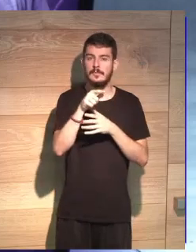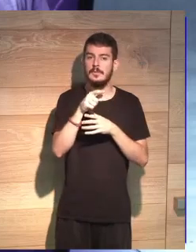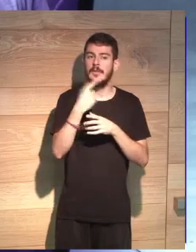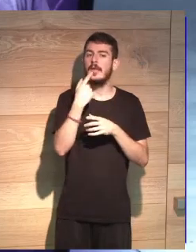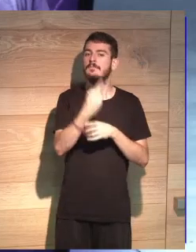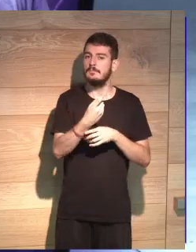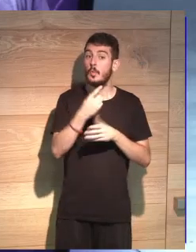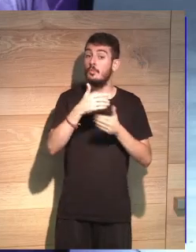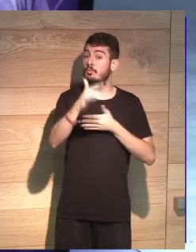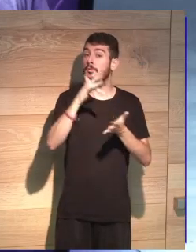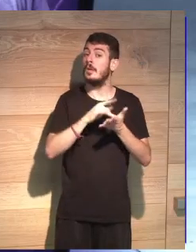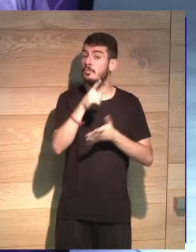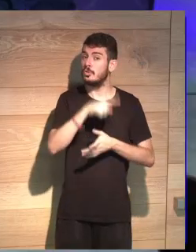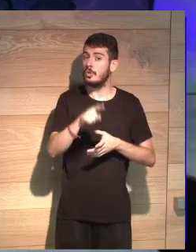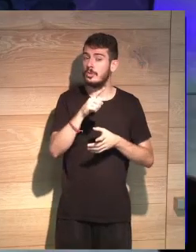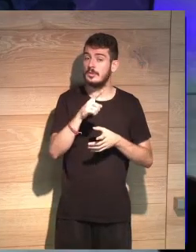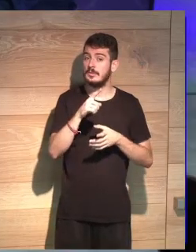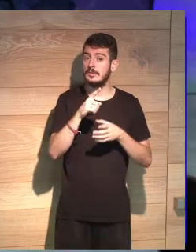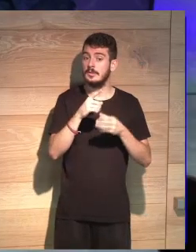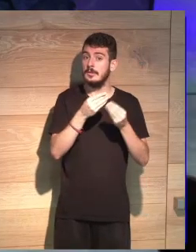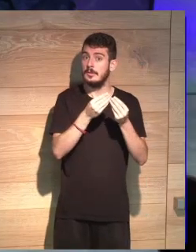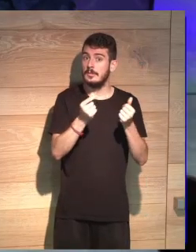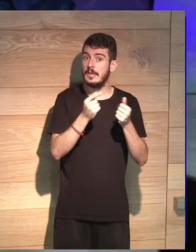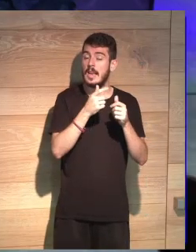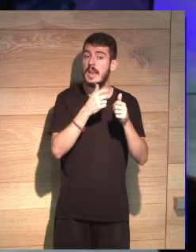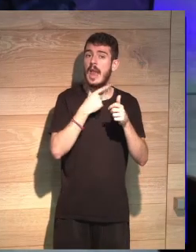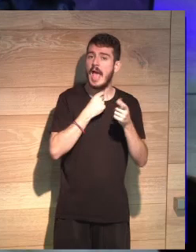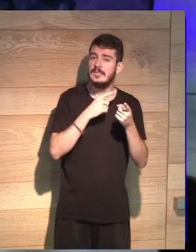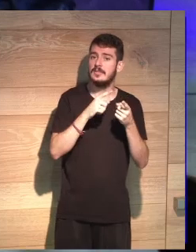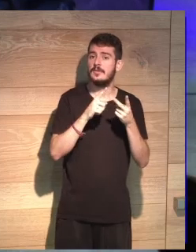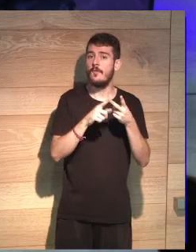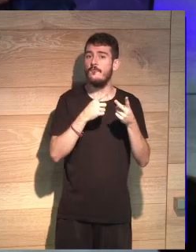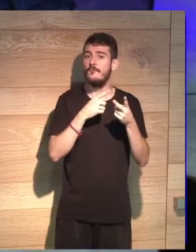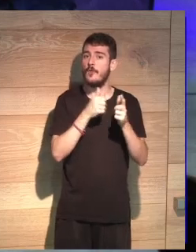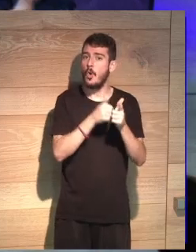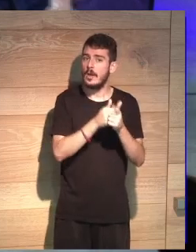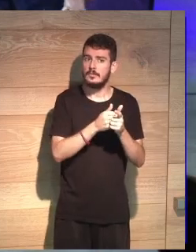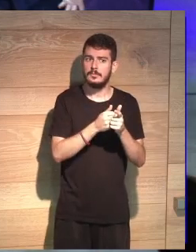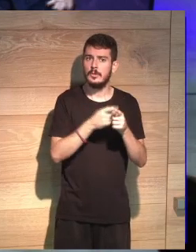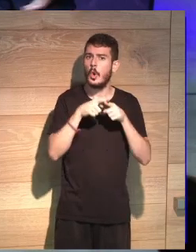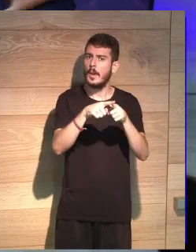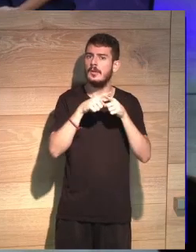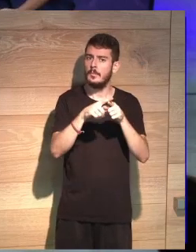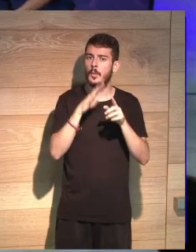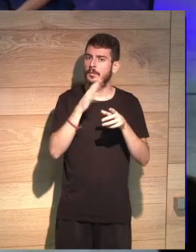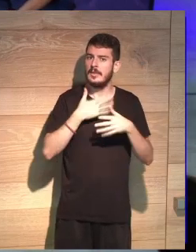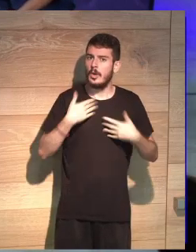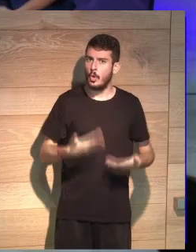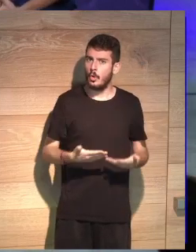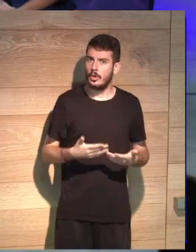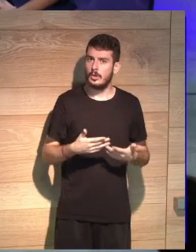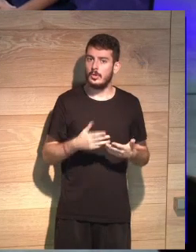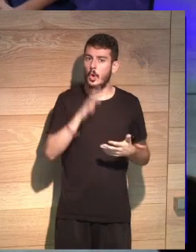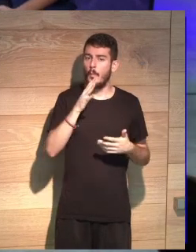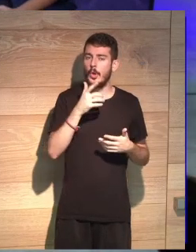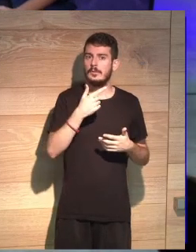ago, I talked to Facebook and I asked them if they would ever remove the likes from their